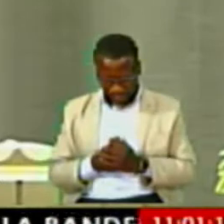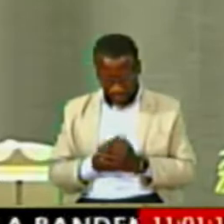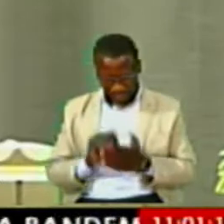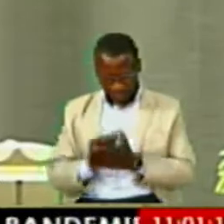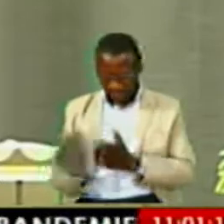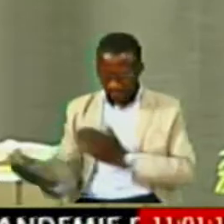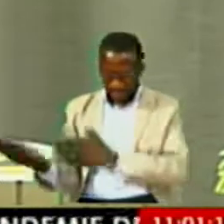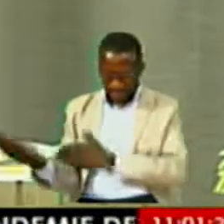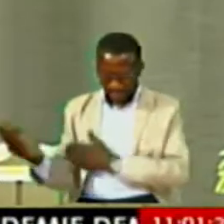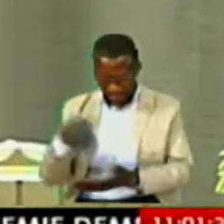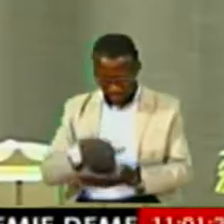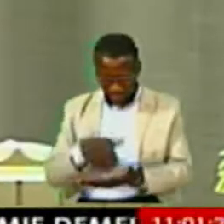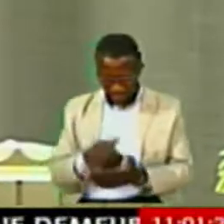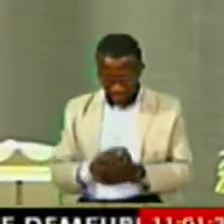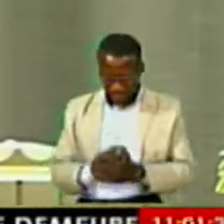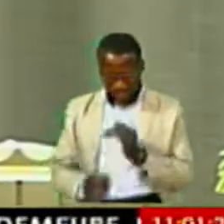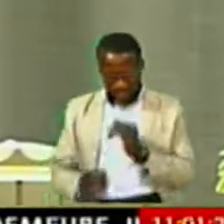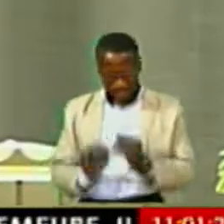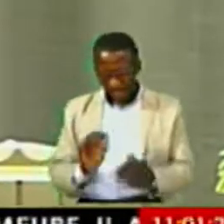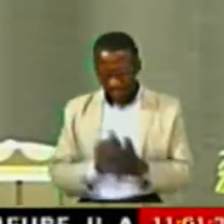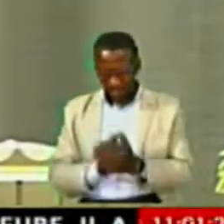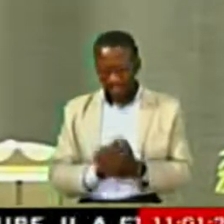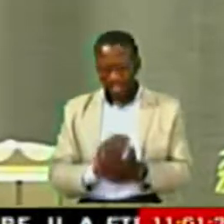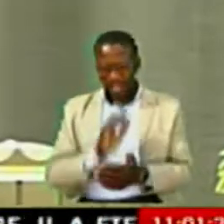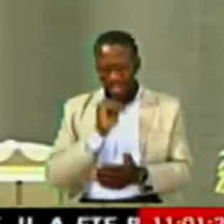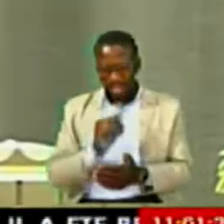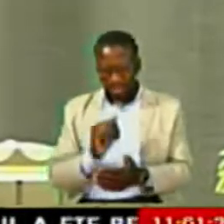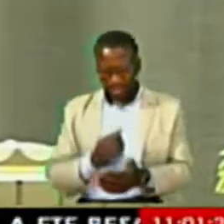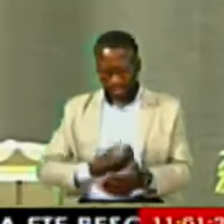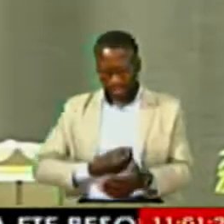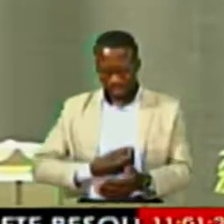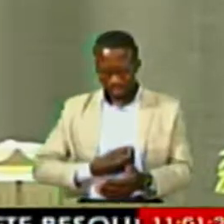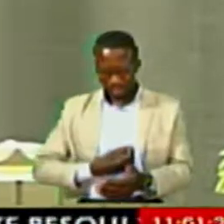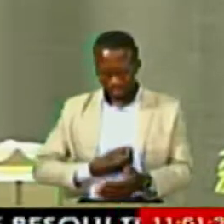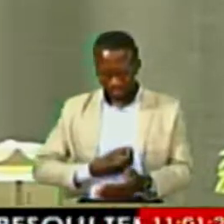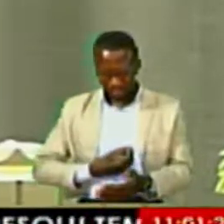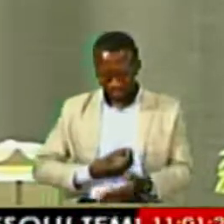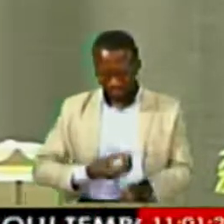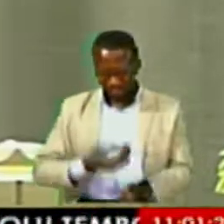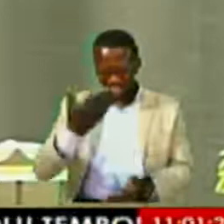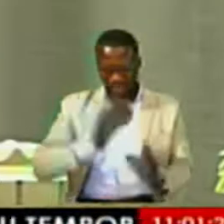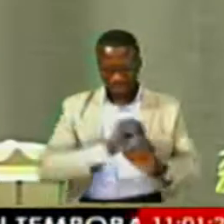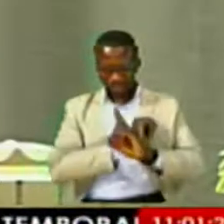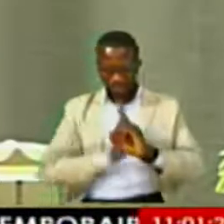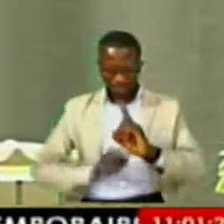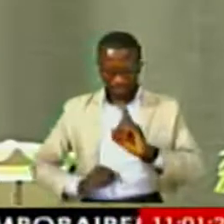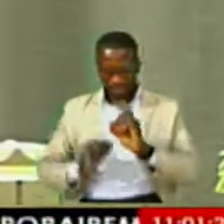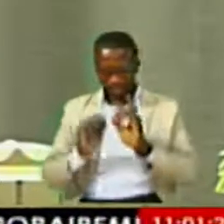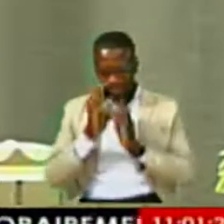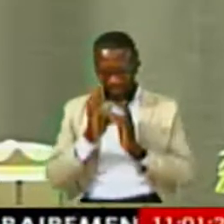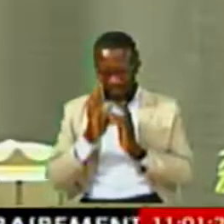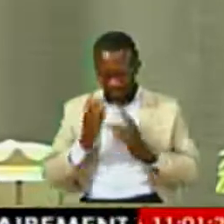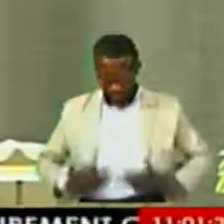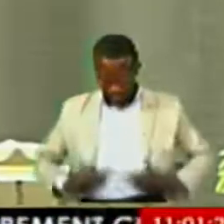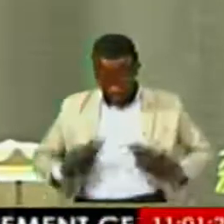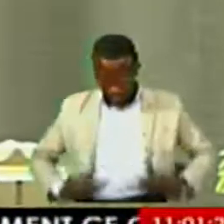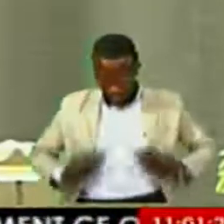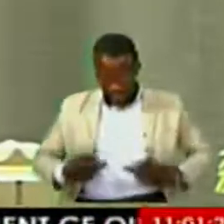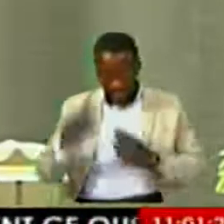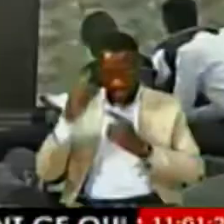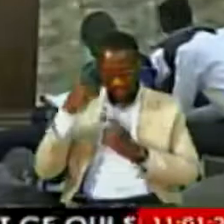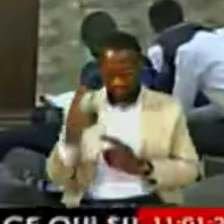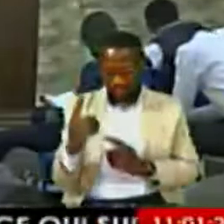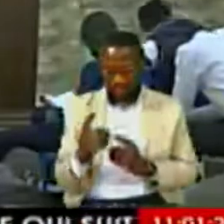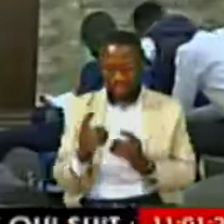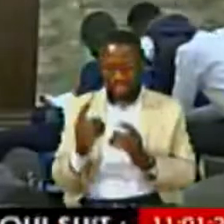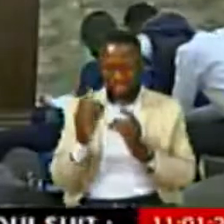matin. This morning, si tu n'as pas encore donné ta vie au Seigneur, if you have not yet given your life to the Lord, le Seigneur t'appelle. The Lord is